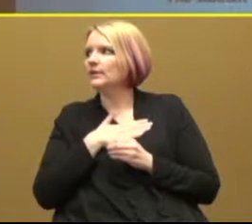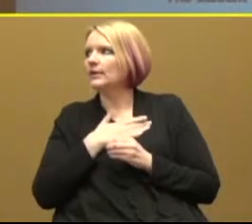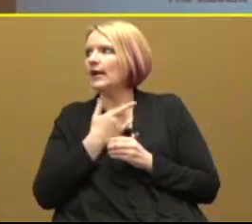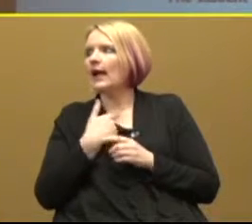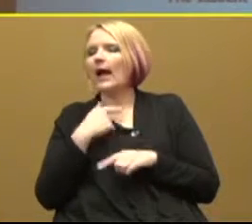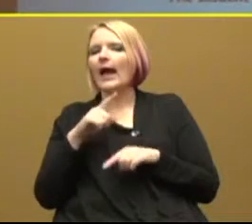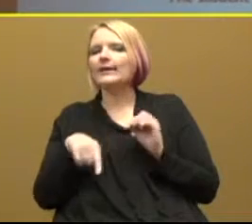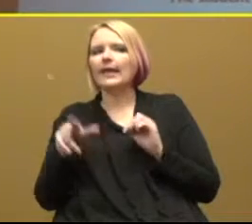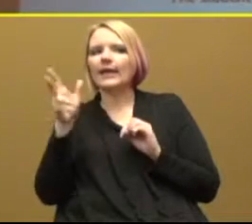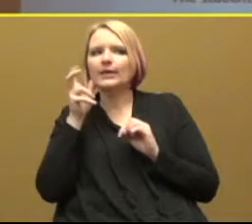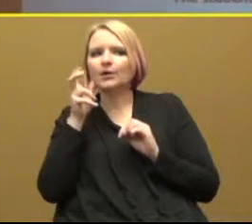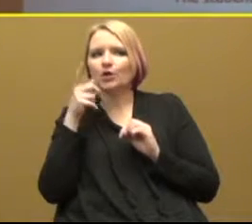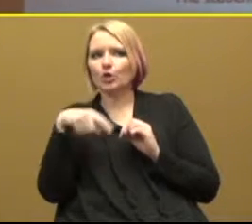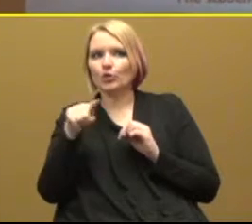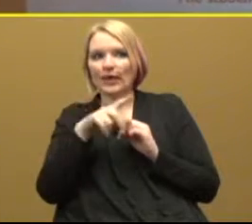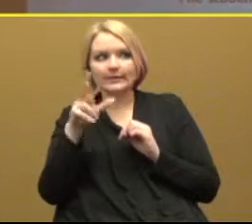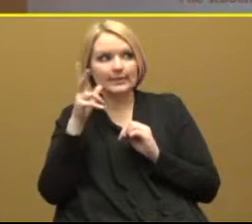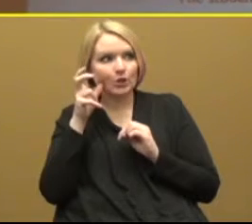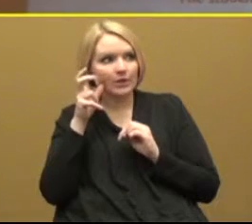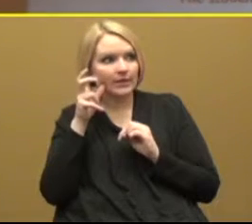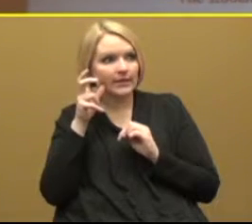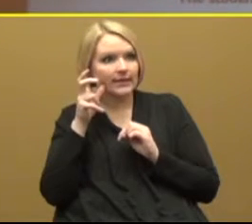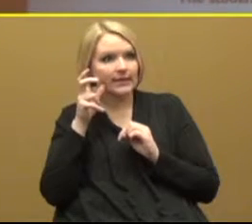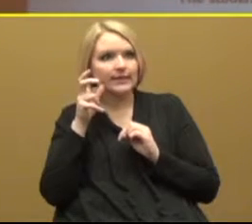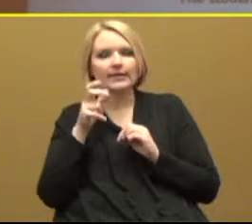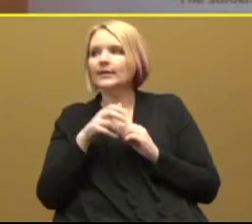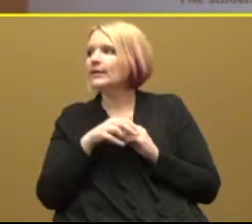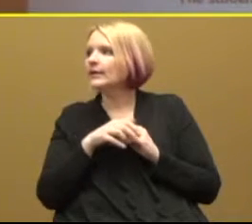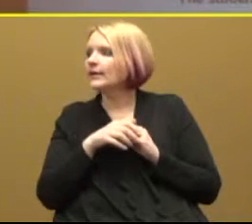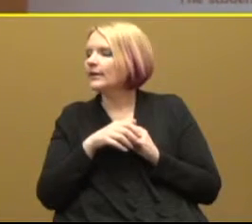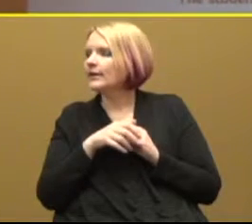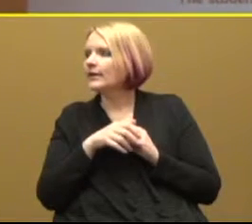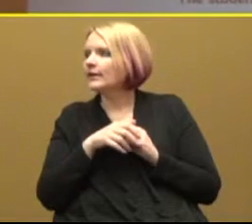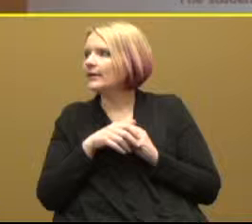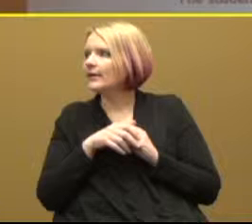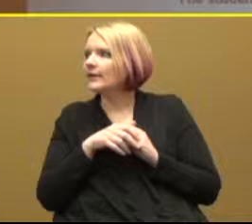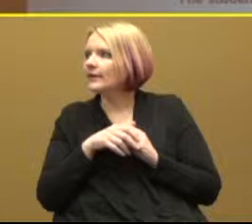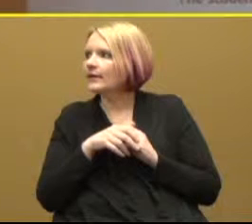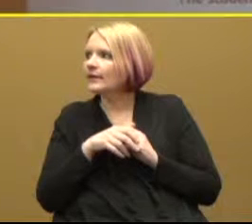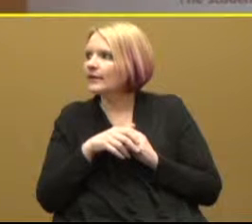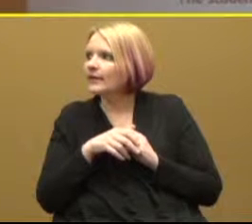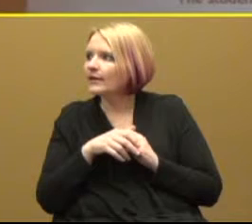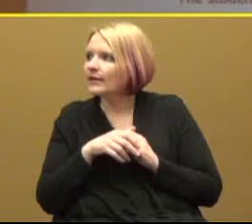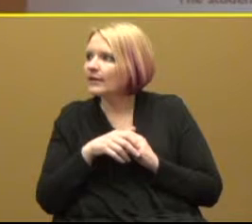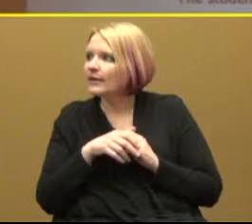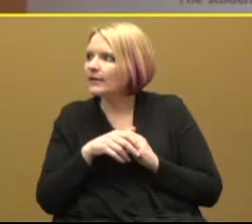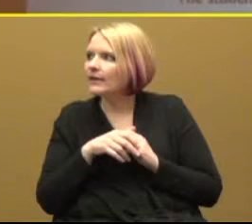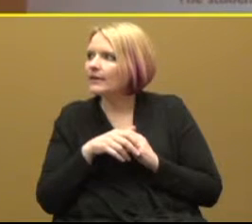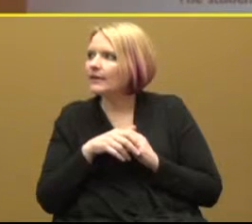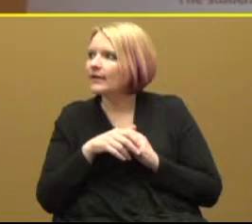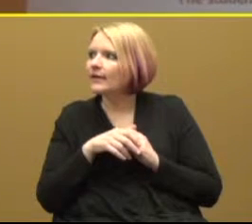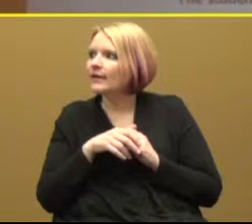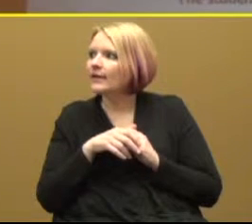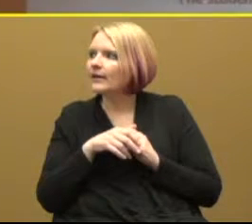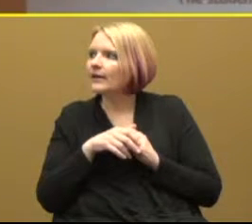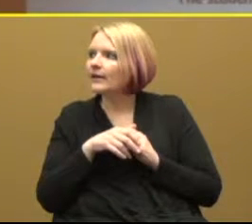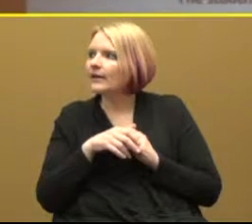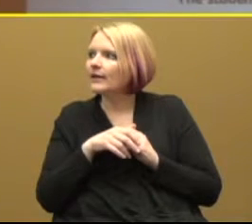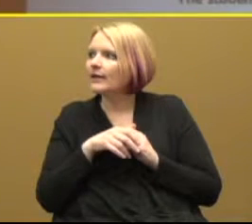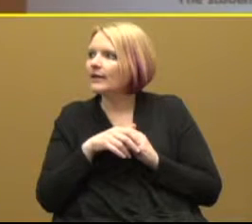not picking up on the mic right now. Are you guys? Okay. I feel like I'm really connected right